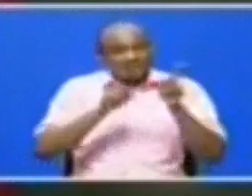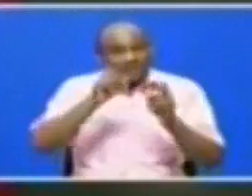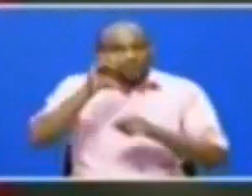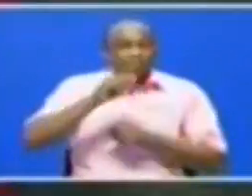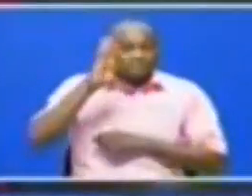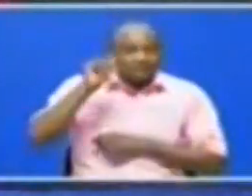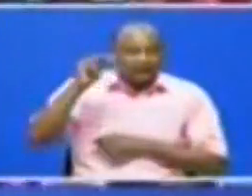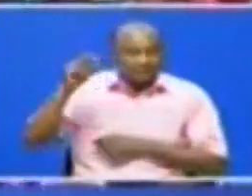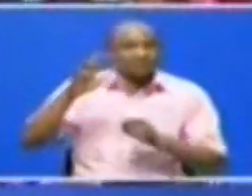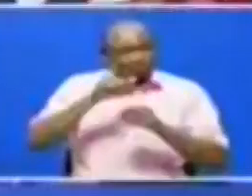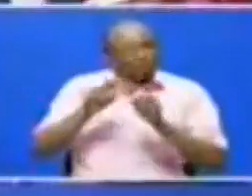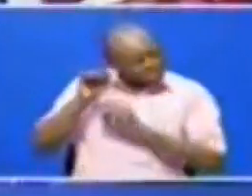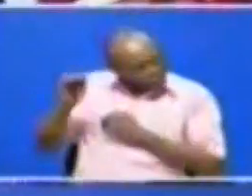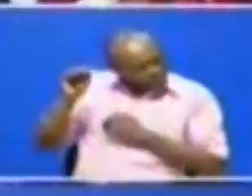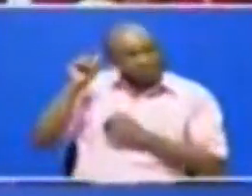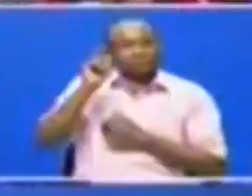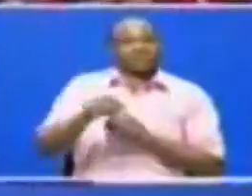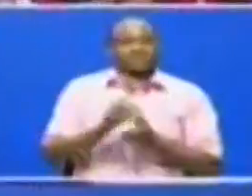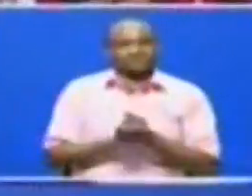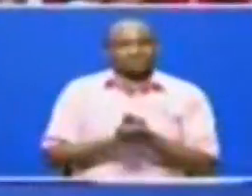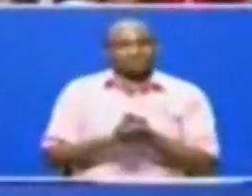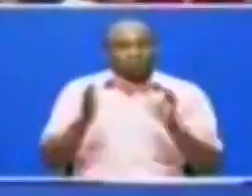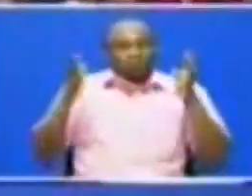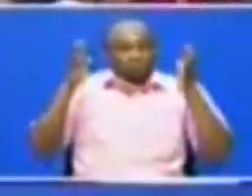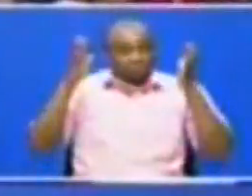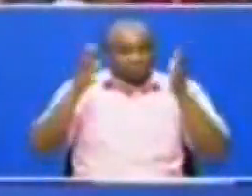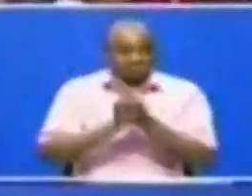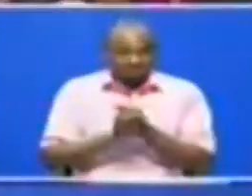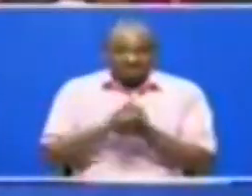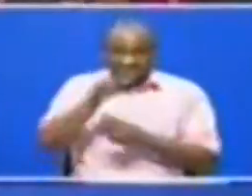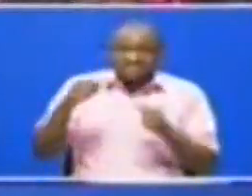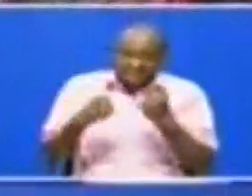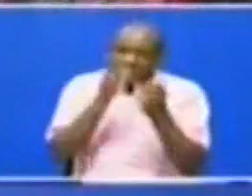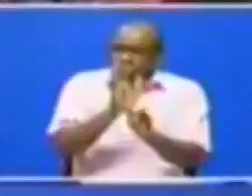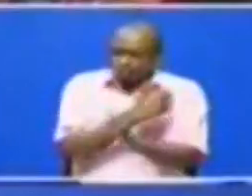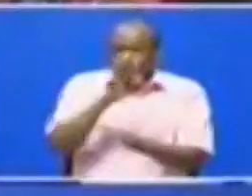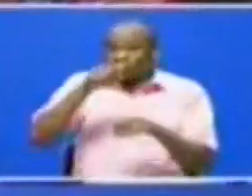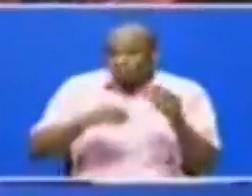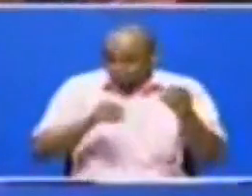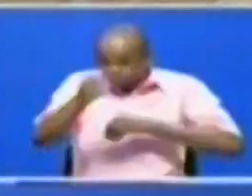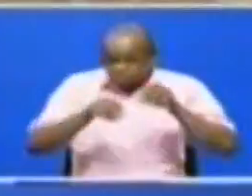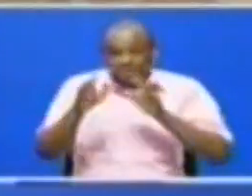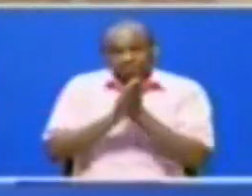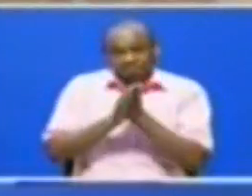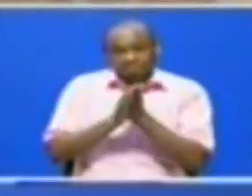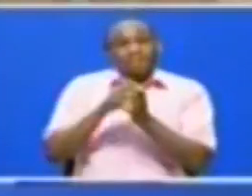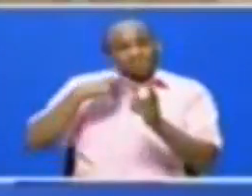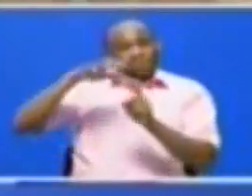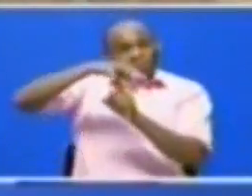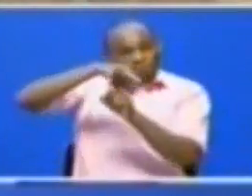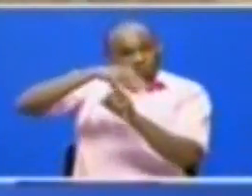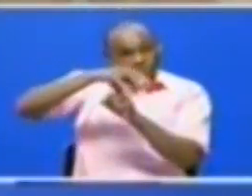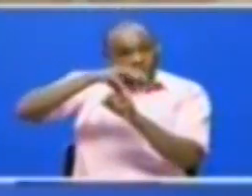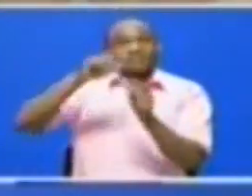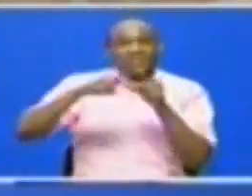Safari, Bamba, ni machere. It was a song composed by The Mushrooms, a popular band in